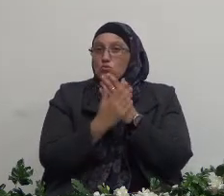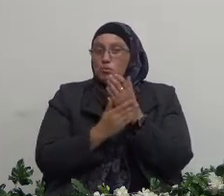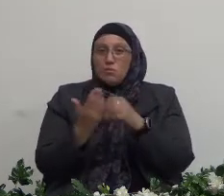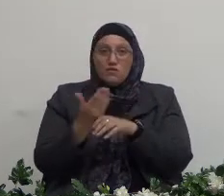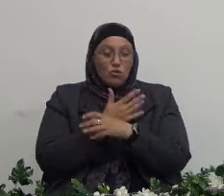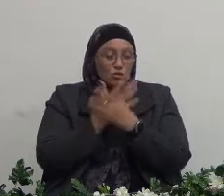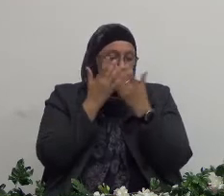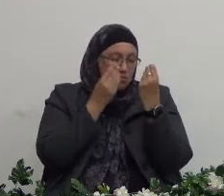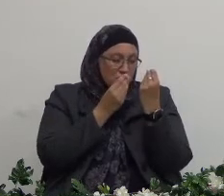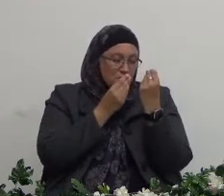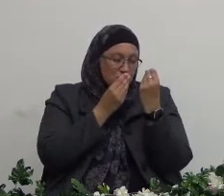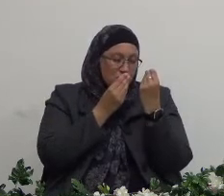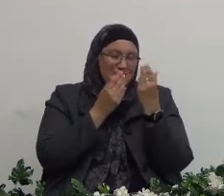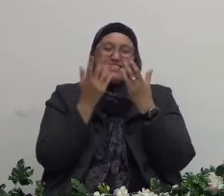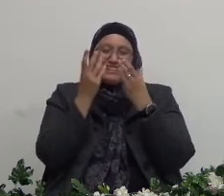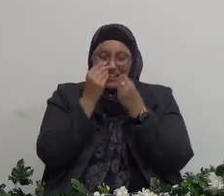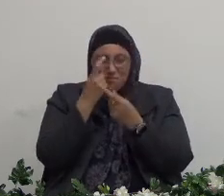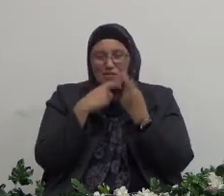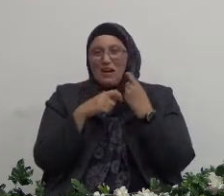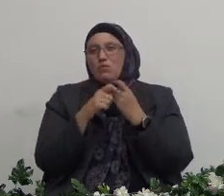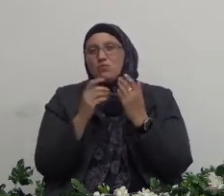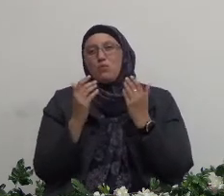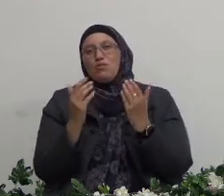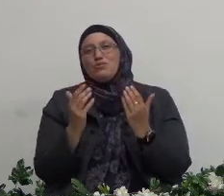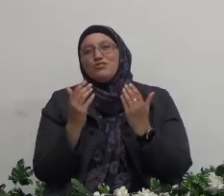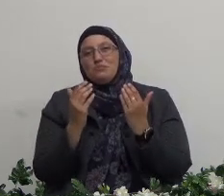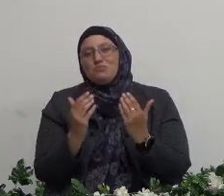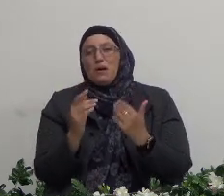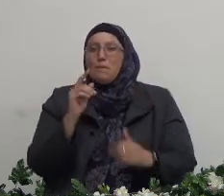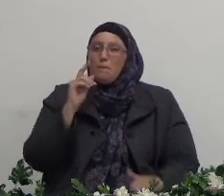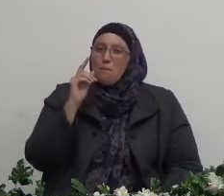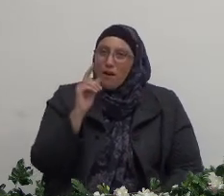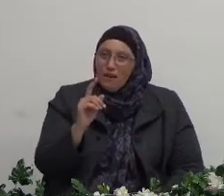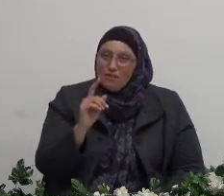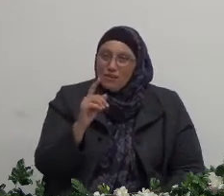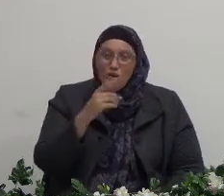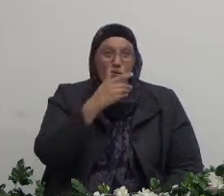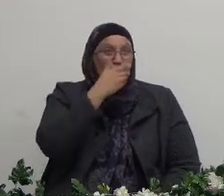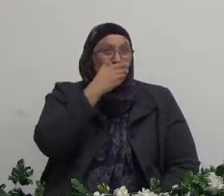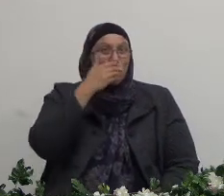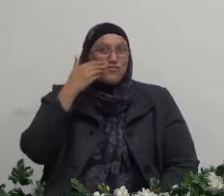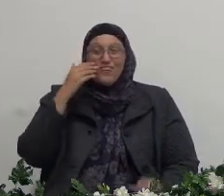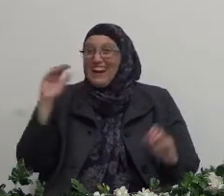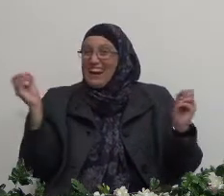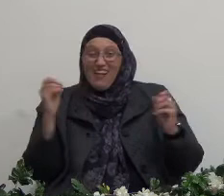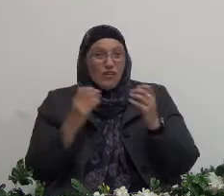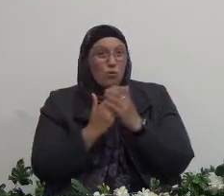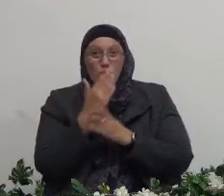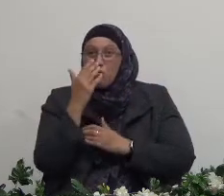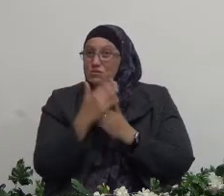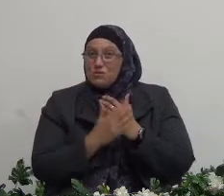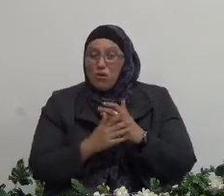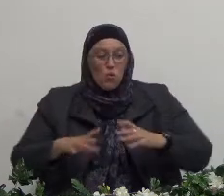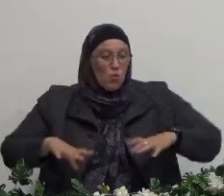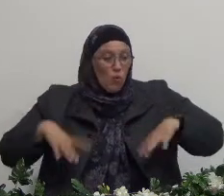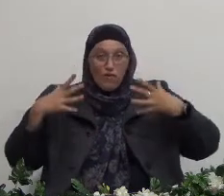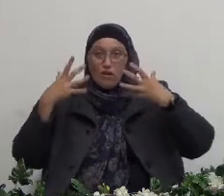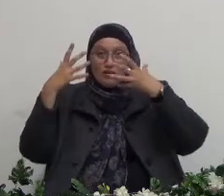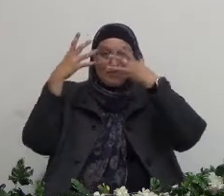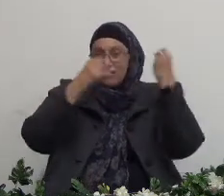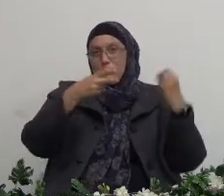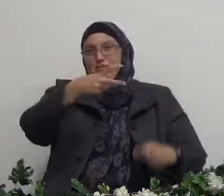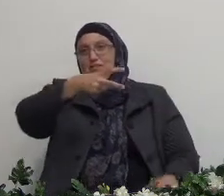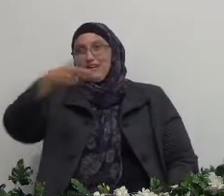worship. Now on Shahr Ramadan, I didn't even have to do that. I sleep, my sleep becomes worship. And not only